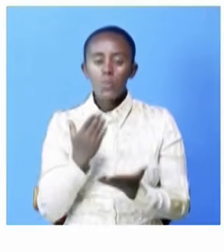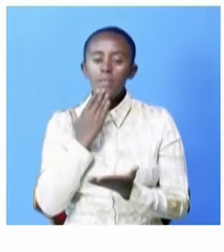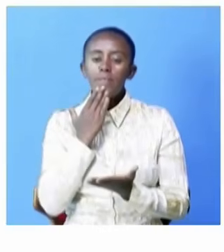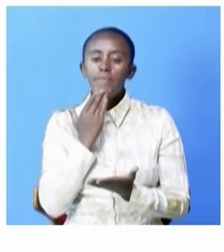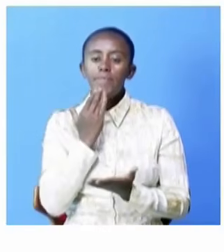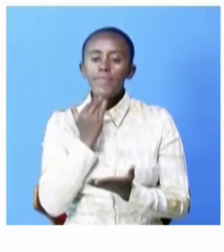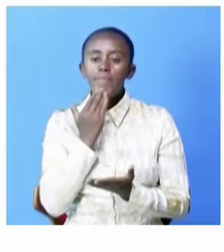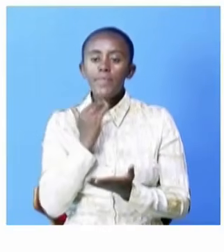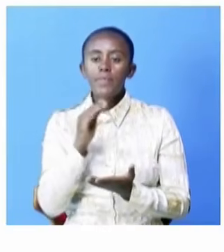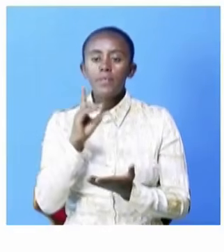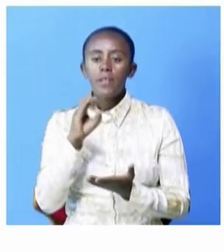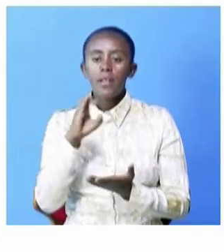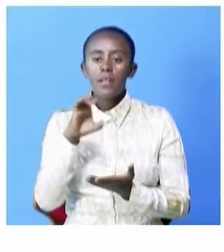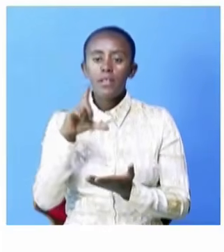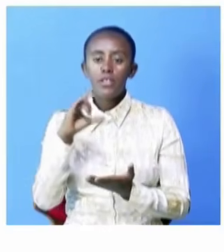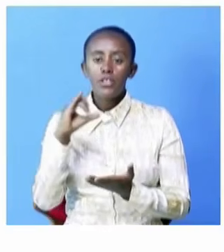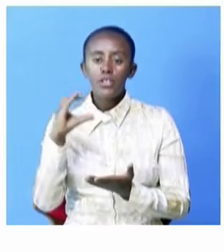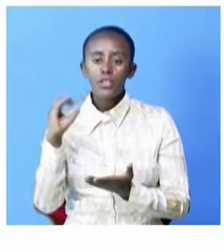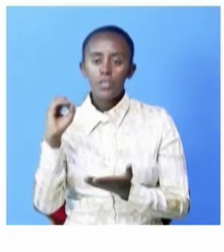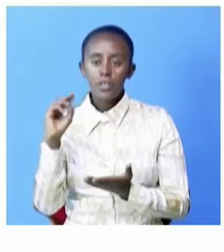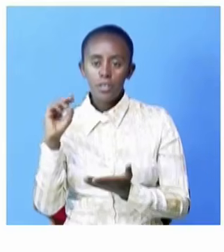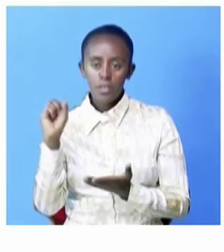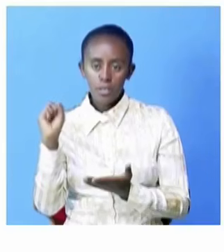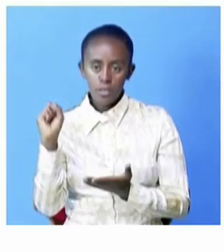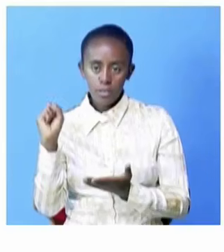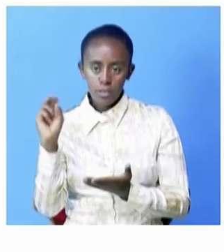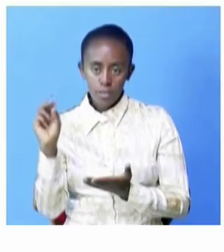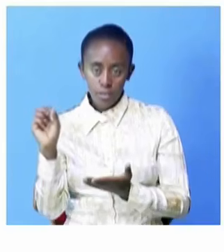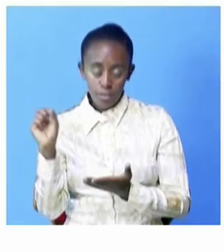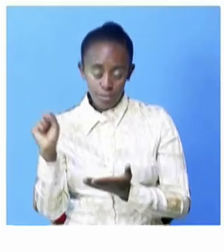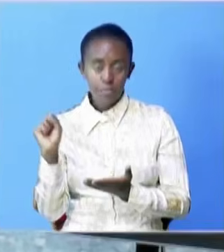delicious food.